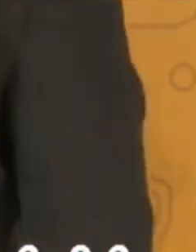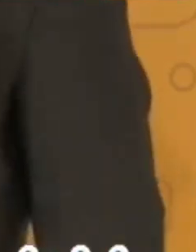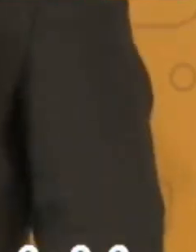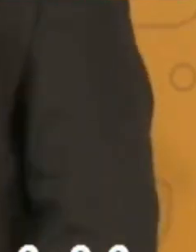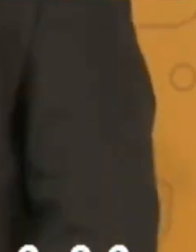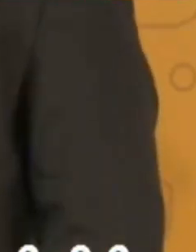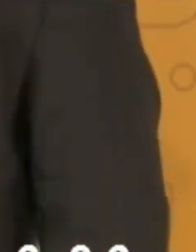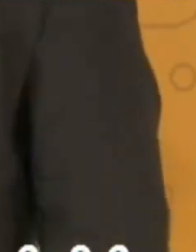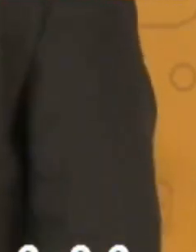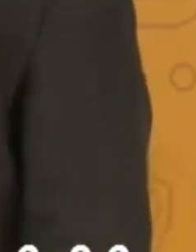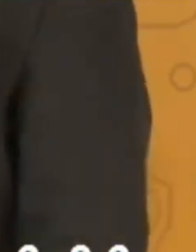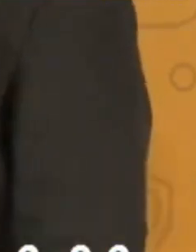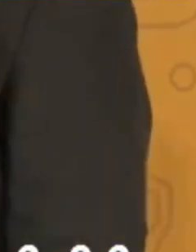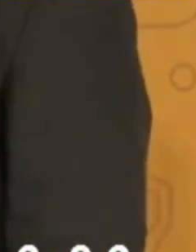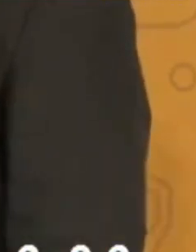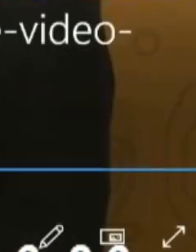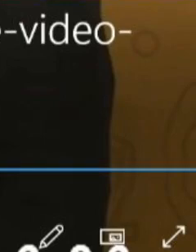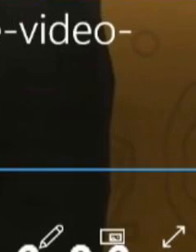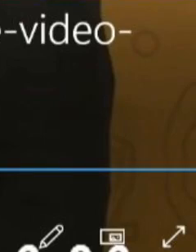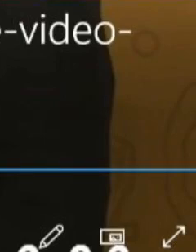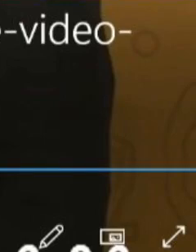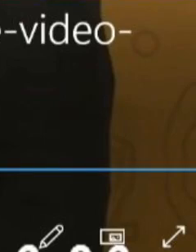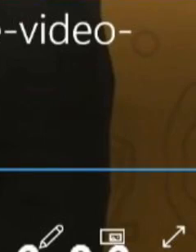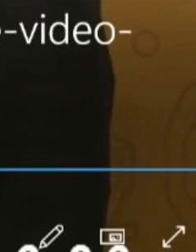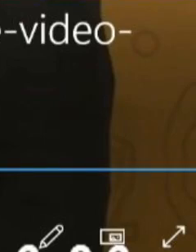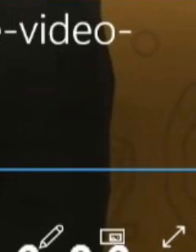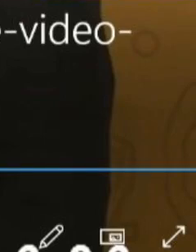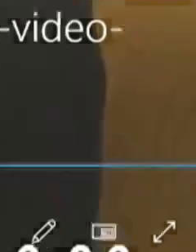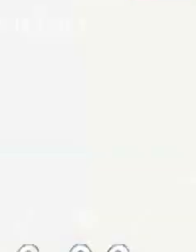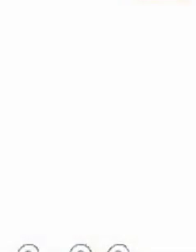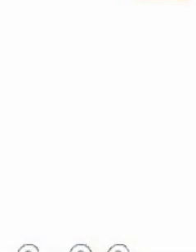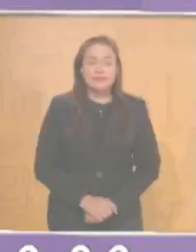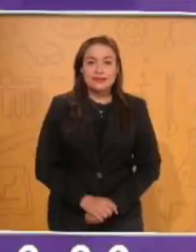say hello. Muy bien.